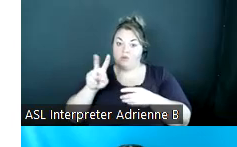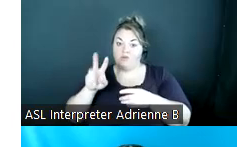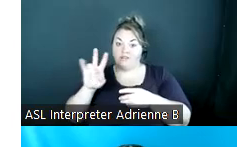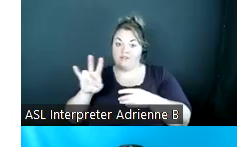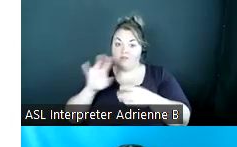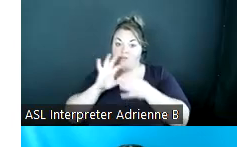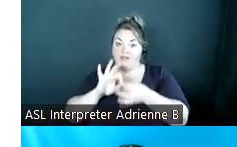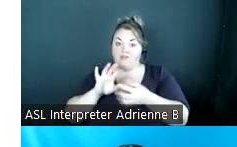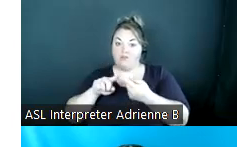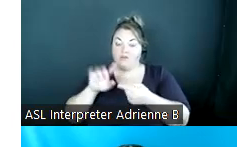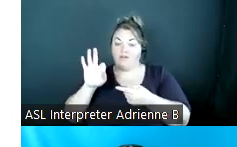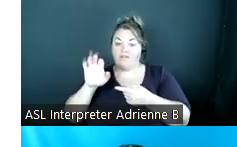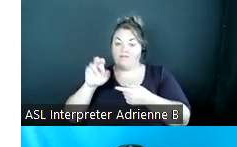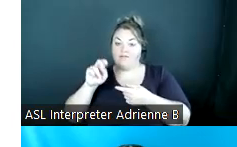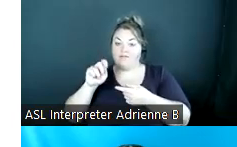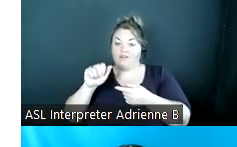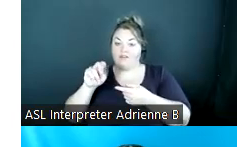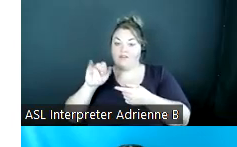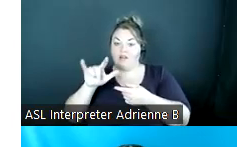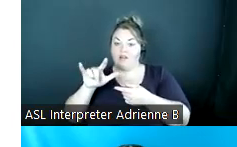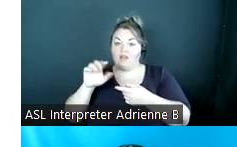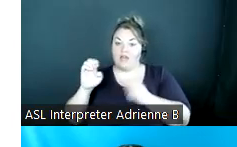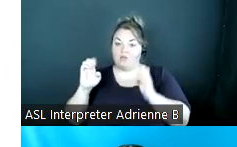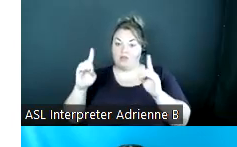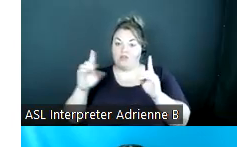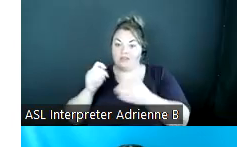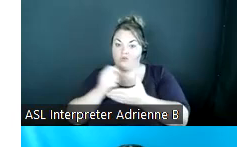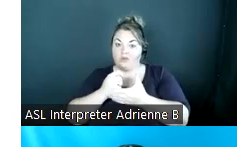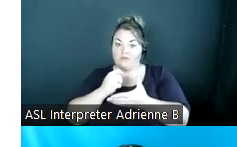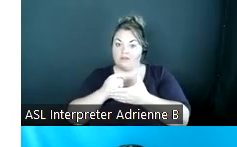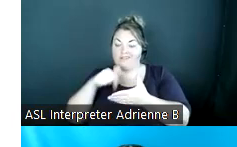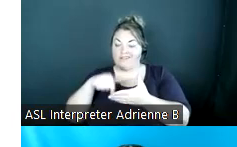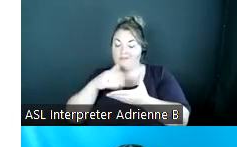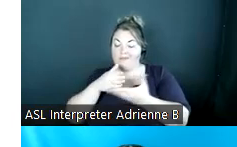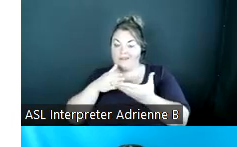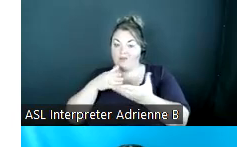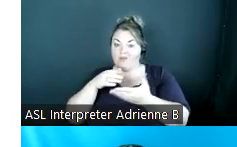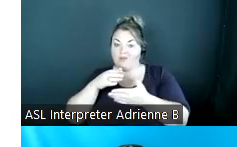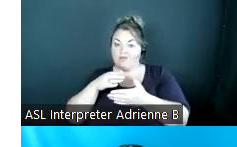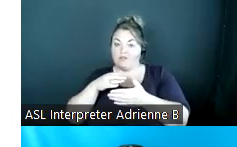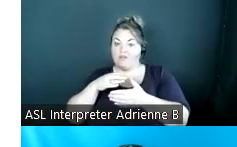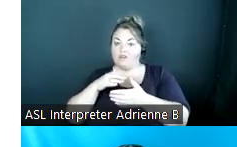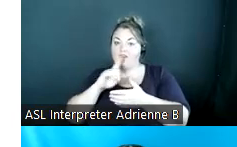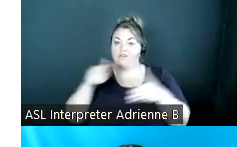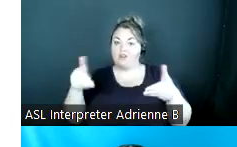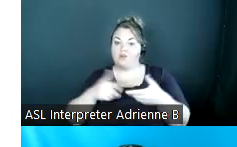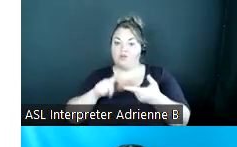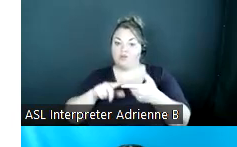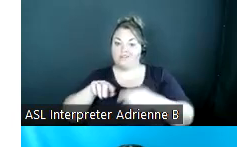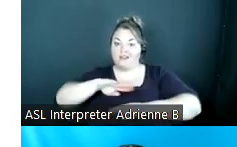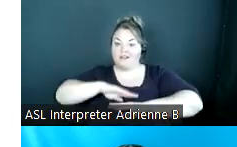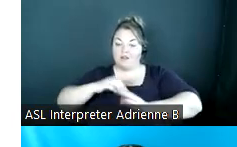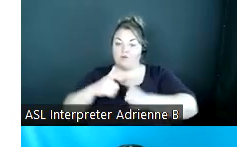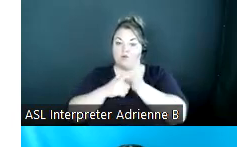to fentanyl education and treatment. So this particular section of rule is introduced to satisfy requirements